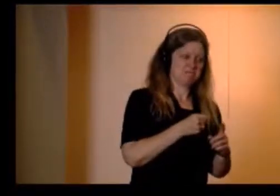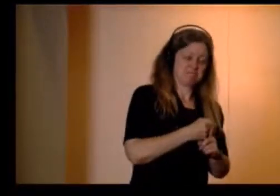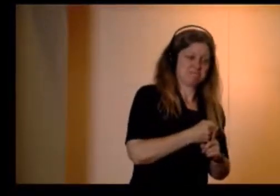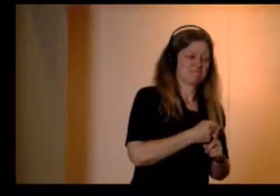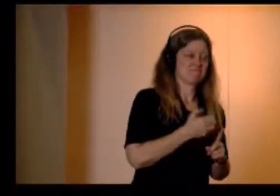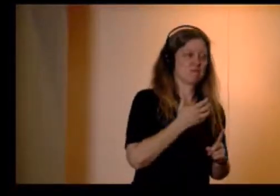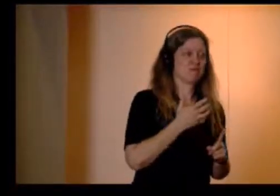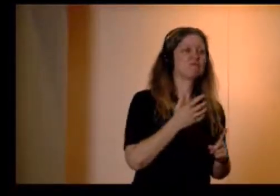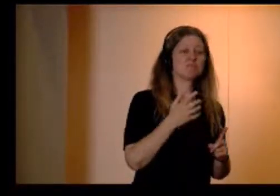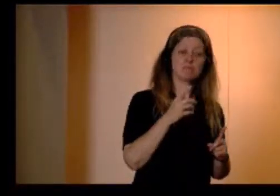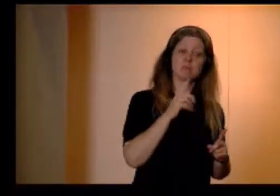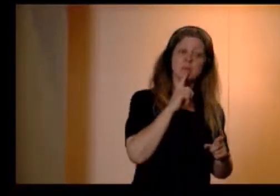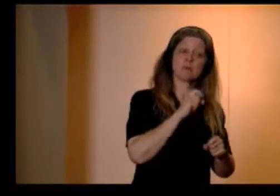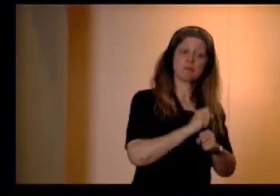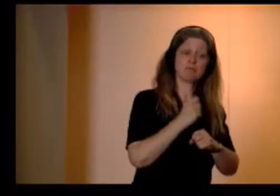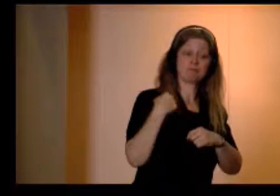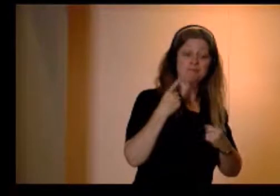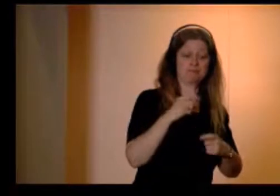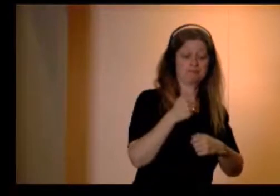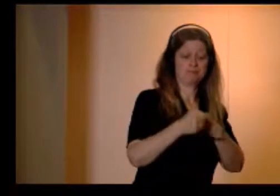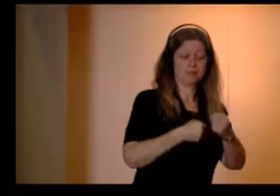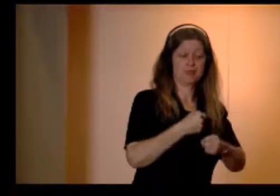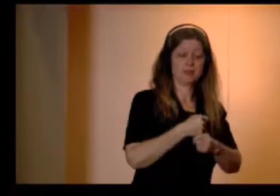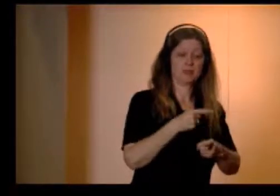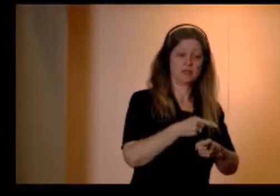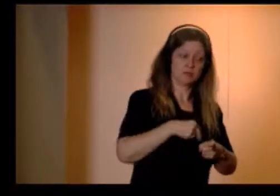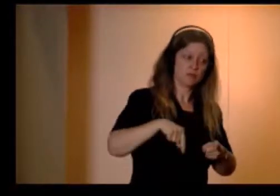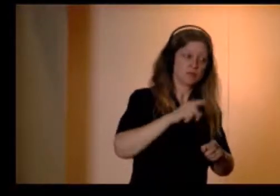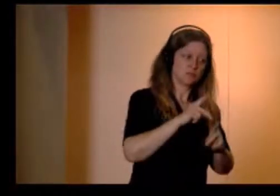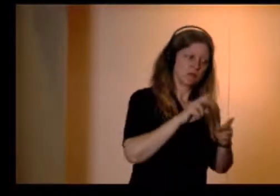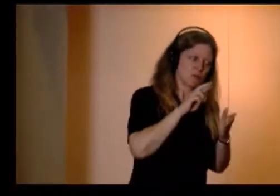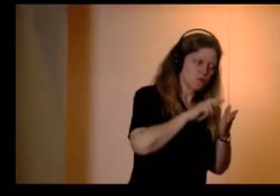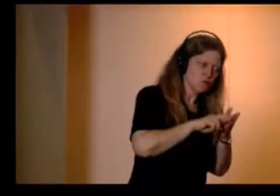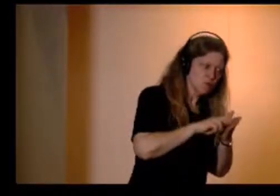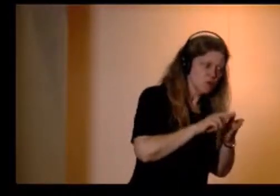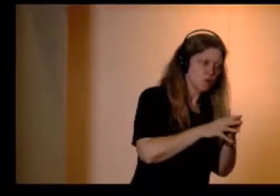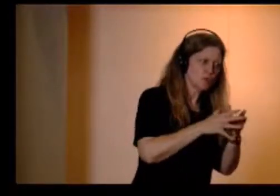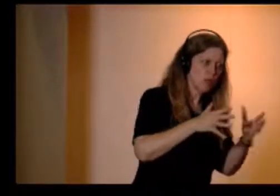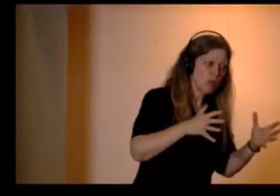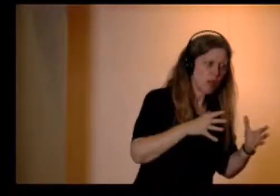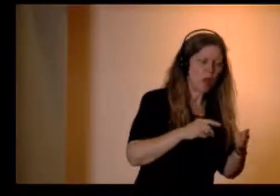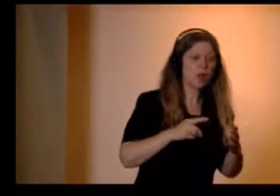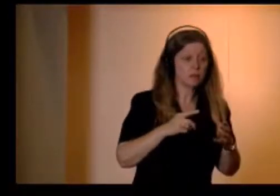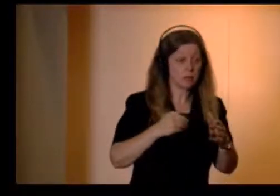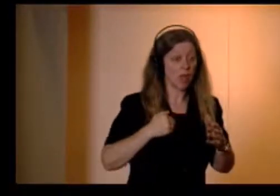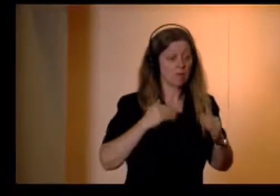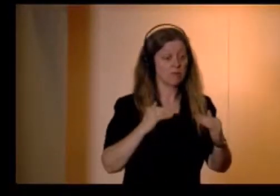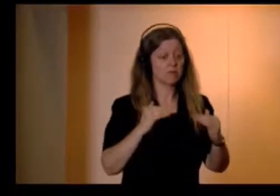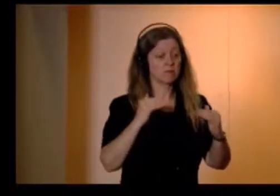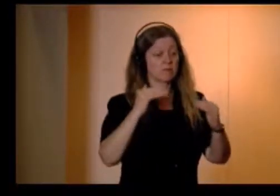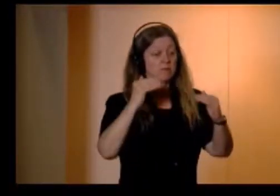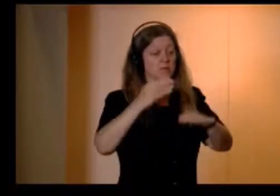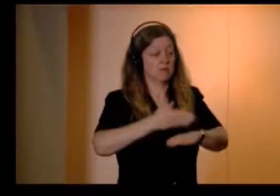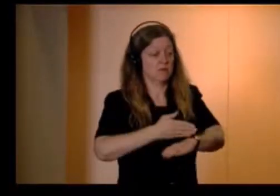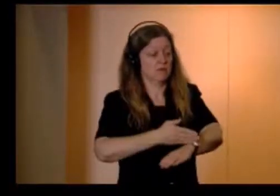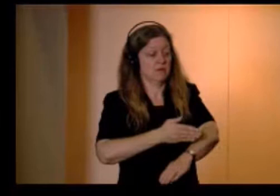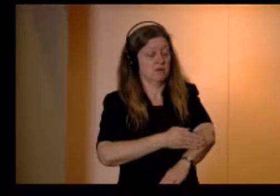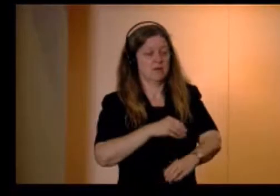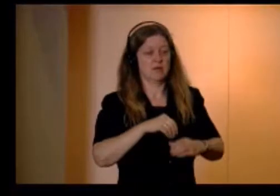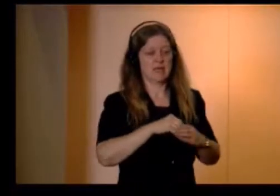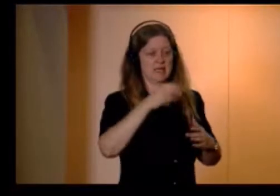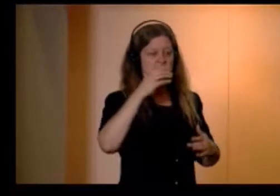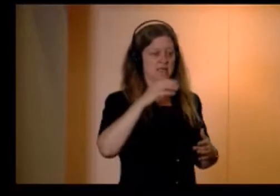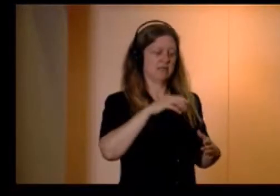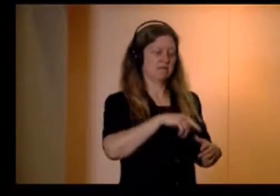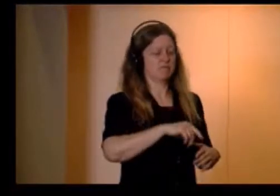a lot of research and a lot of progress in the area of artificial intelligence and machine learning. And kind of the most exciting